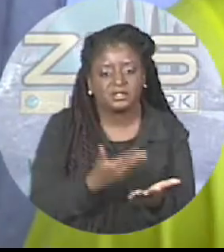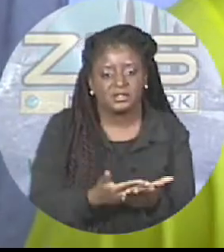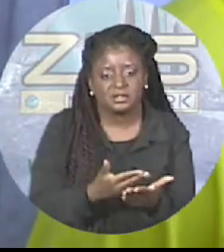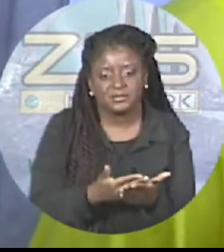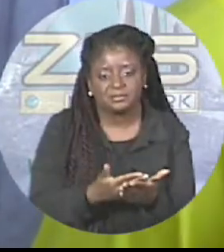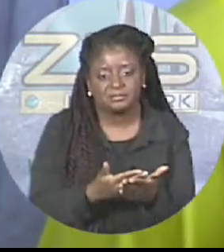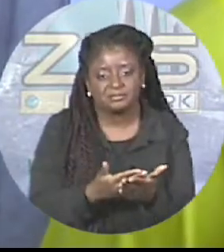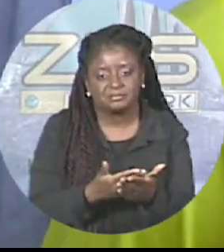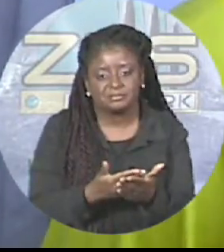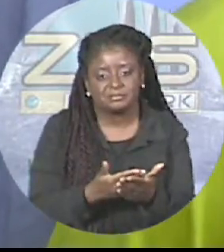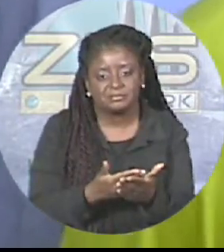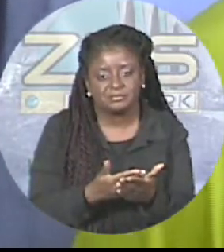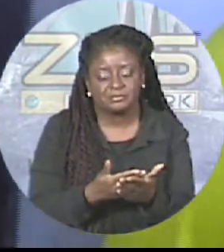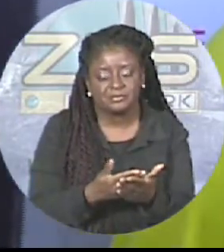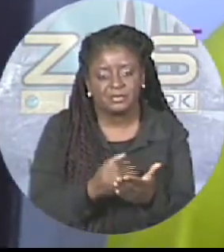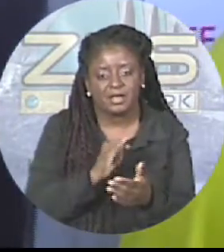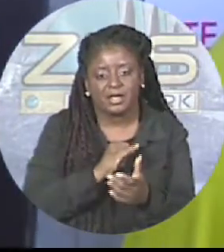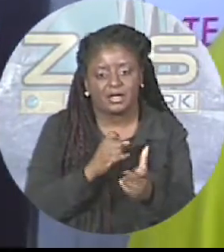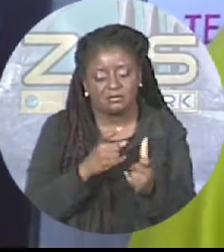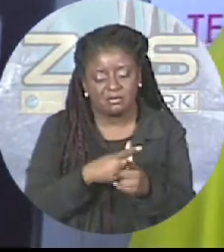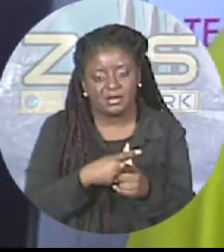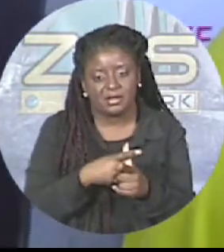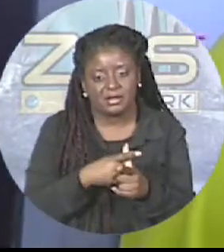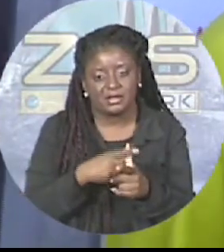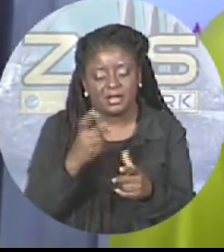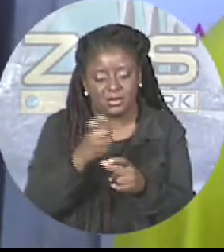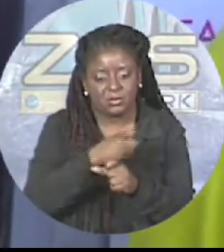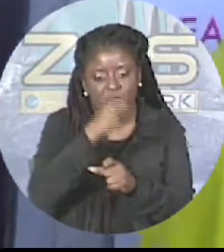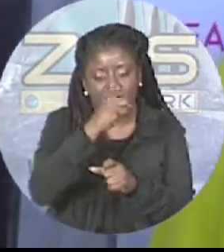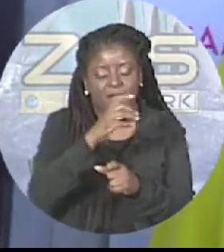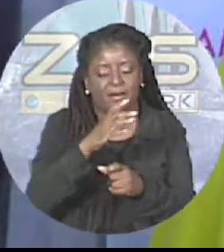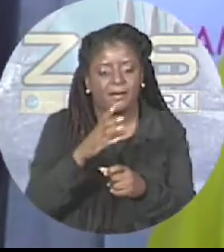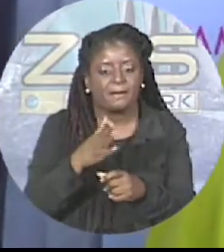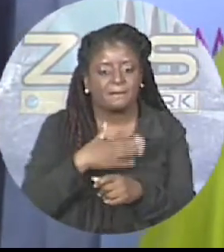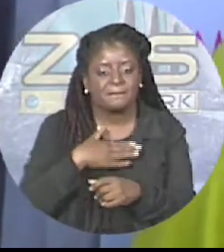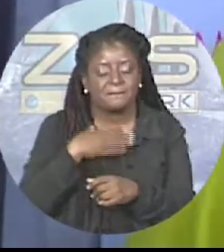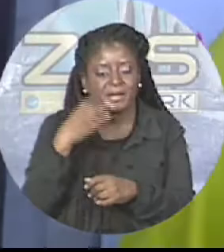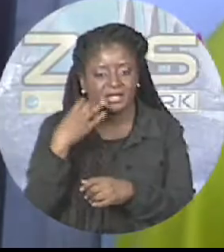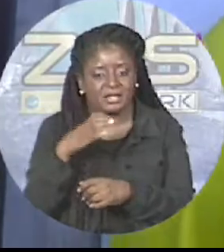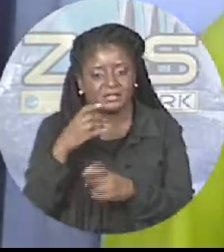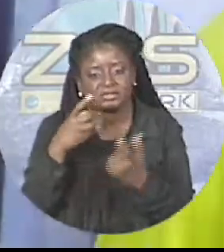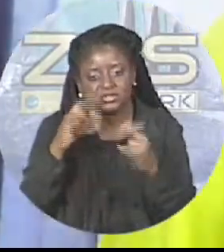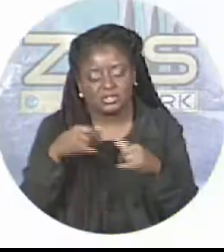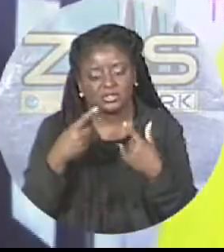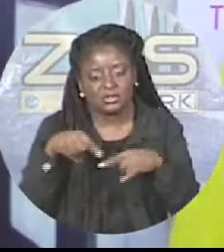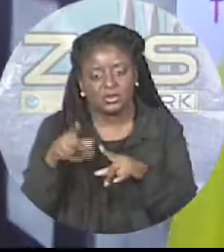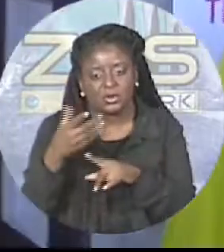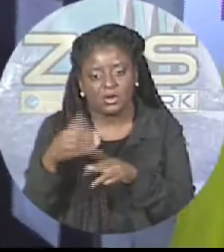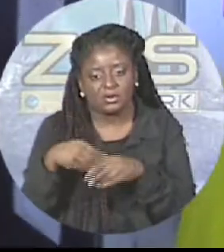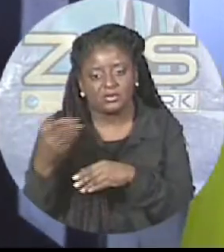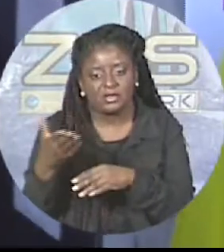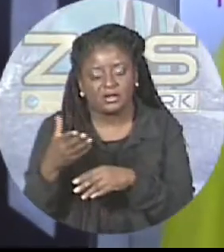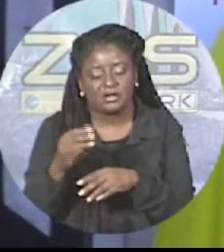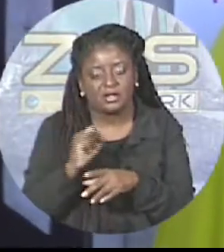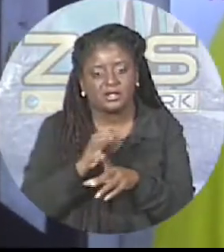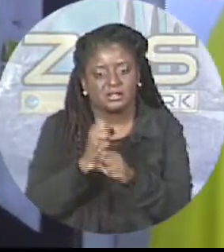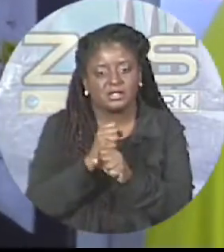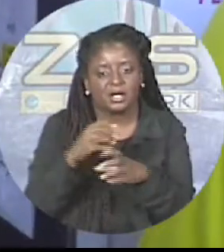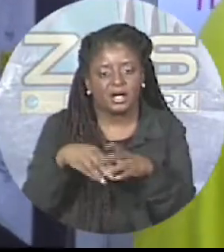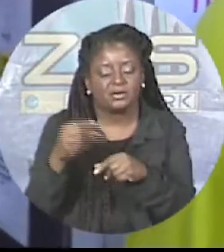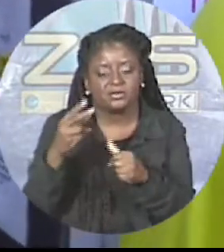my on my heat, so just got to go out there and win the semis. So, I took out the first